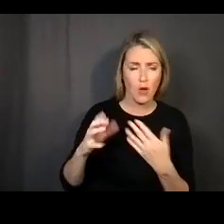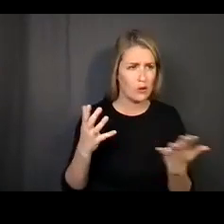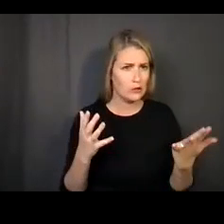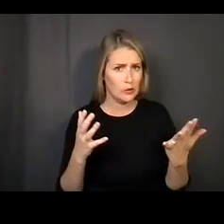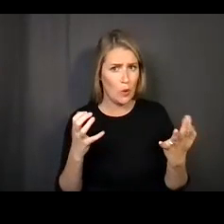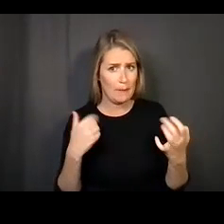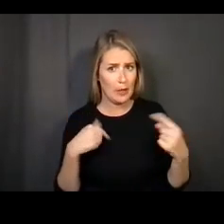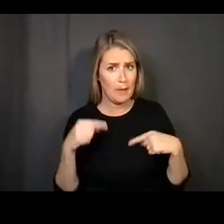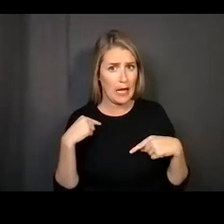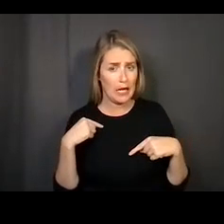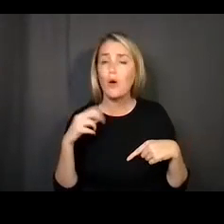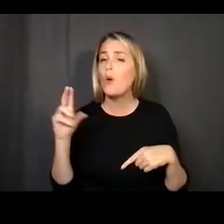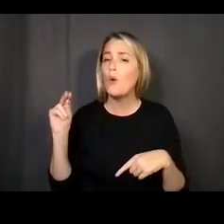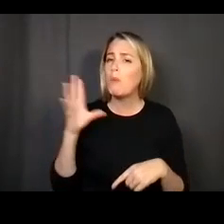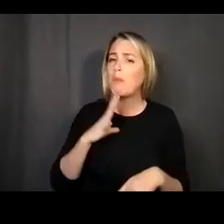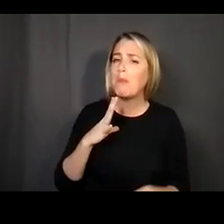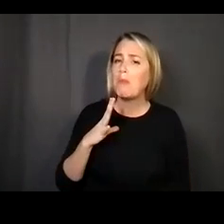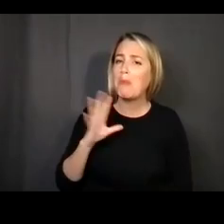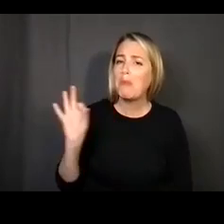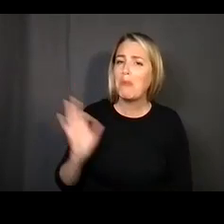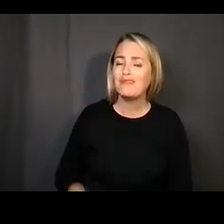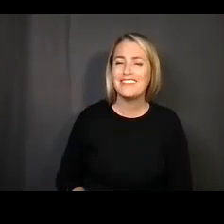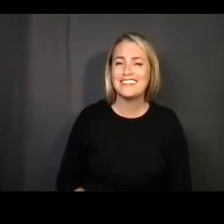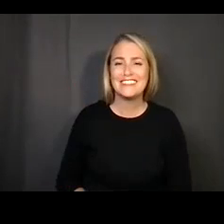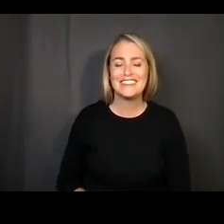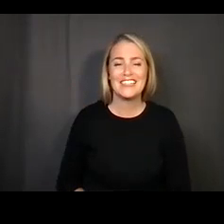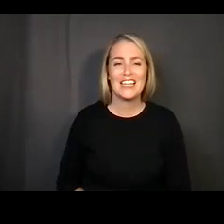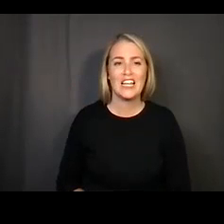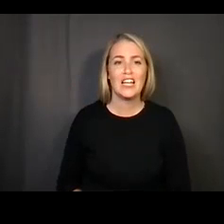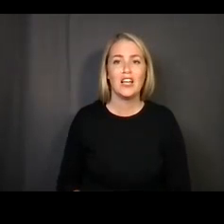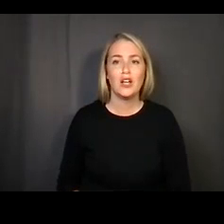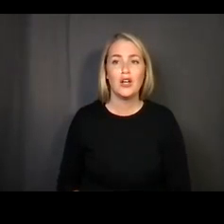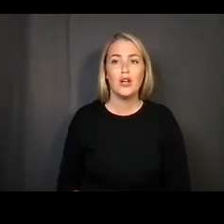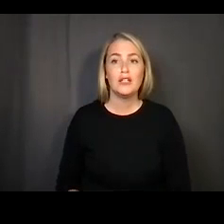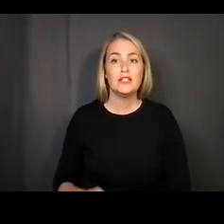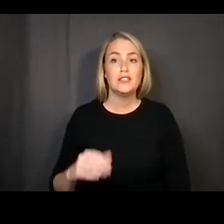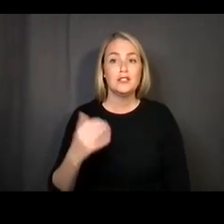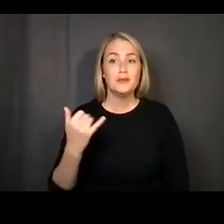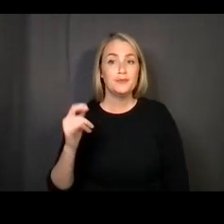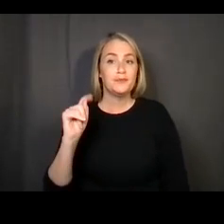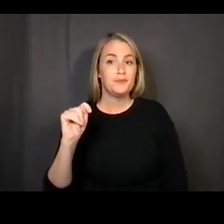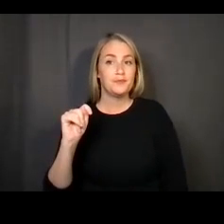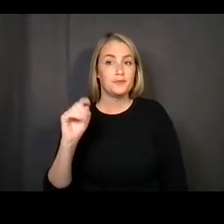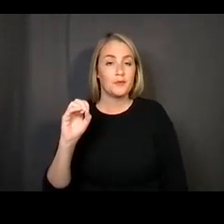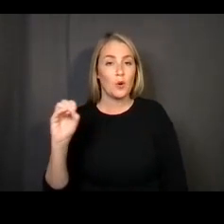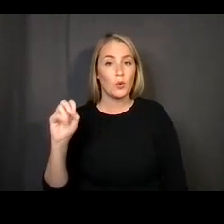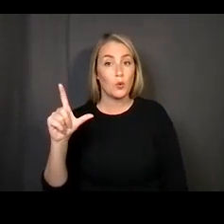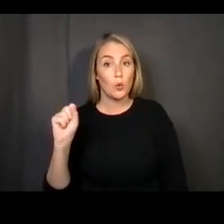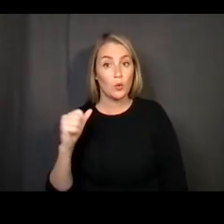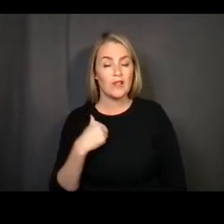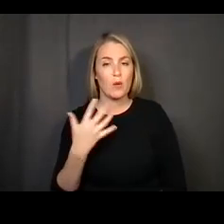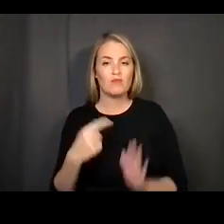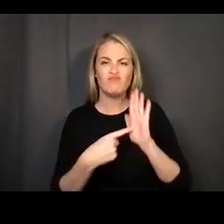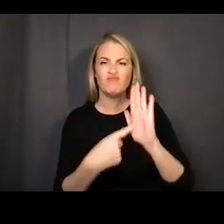cubrir para el calendario. ¿Quieren que regrese? Okay, so a couple tools I wanted to point out. Algunas herramientas que